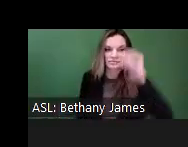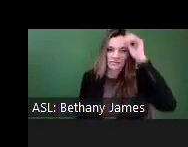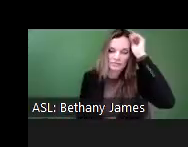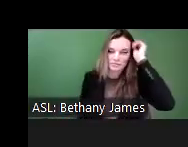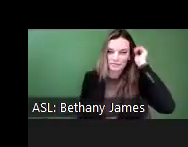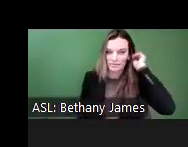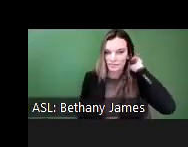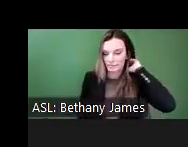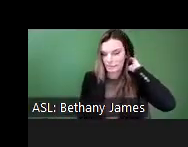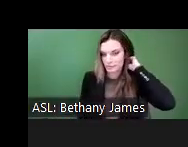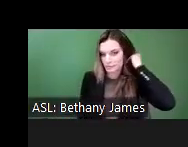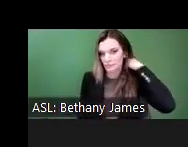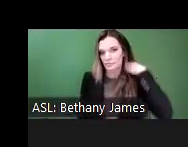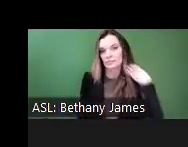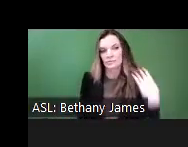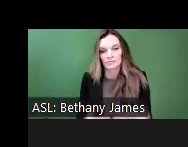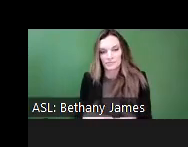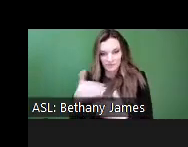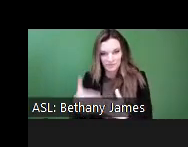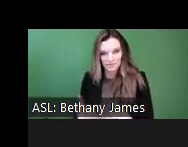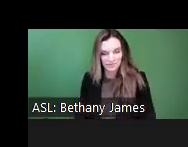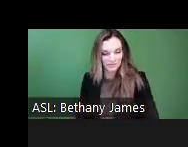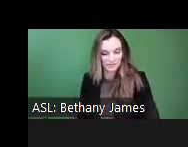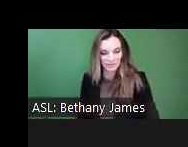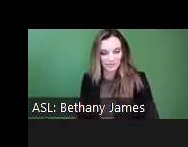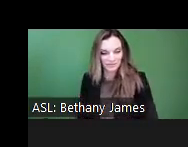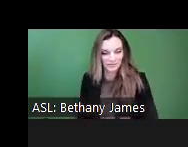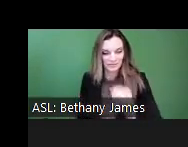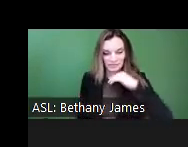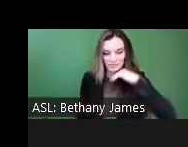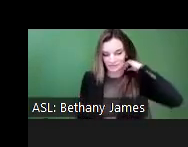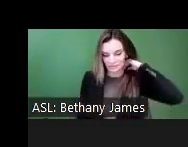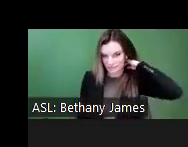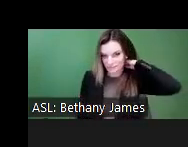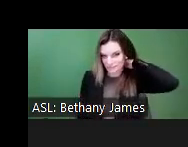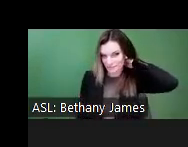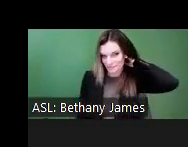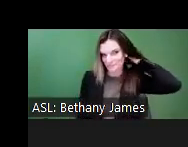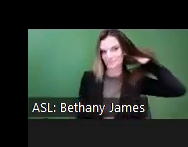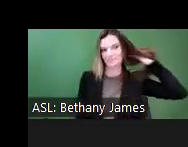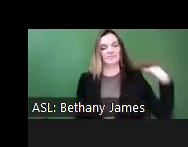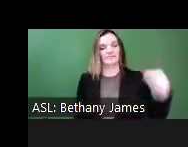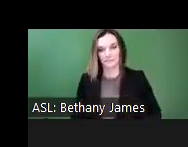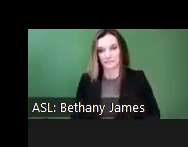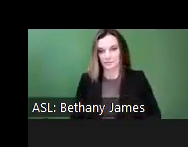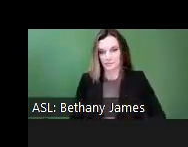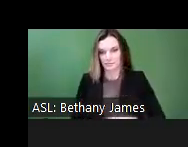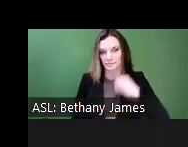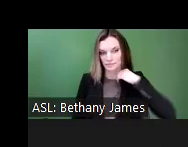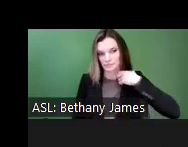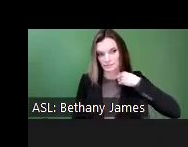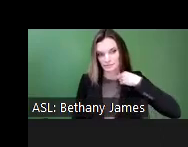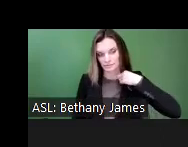Next slide. So there are some other final